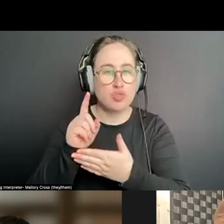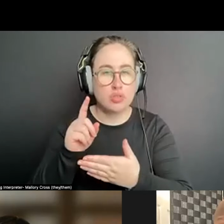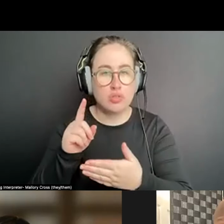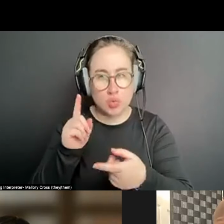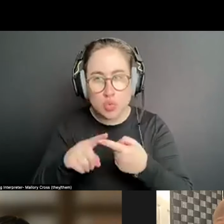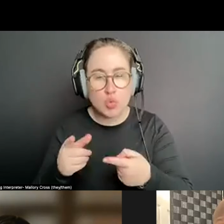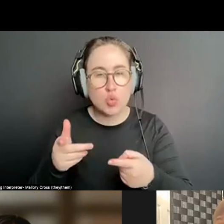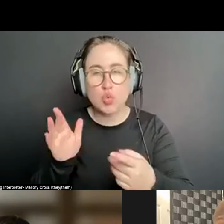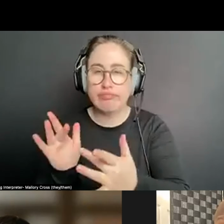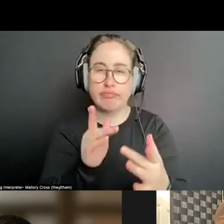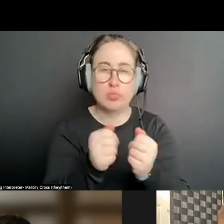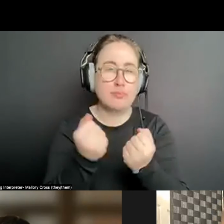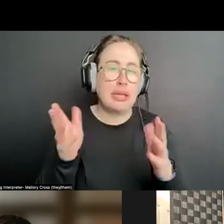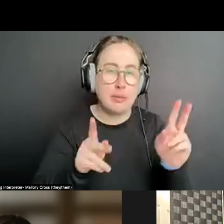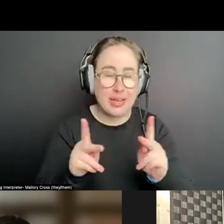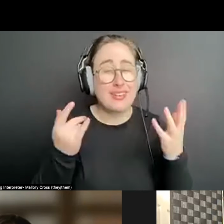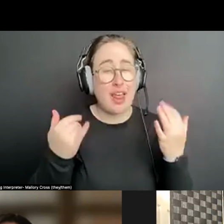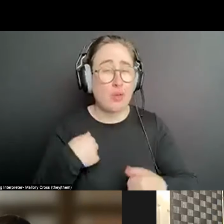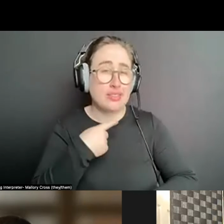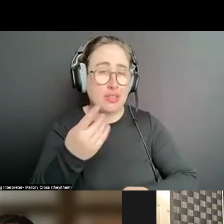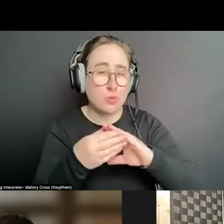my community. And now we can tell the story.